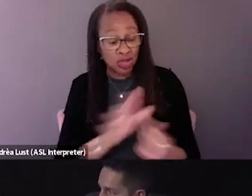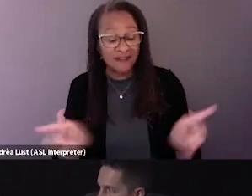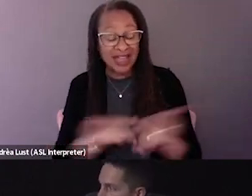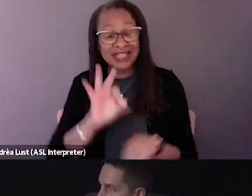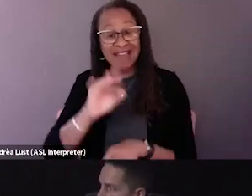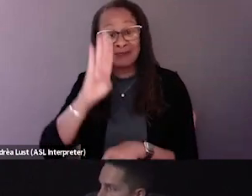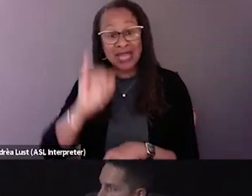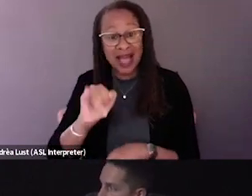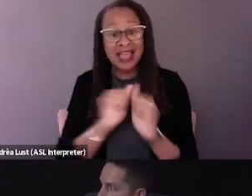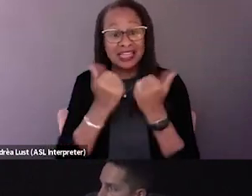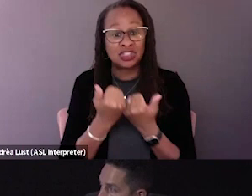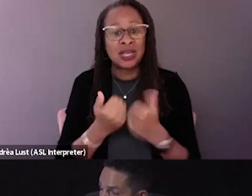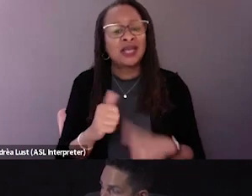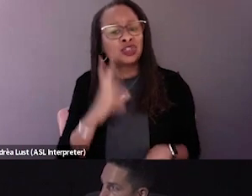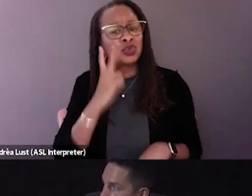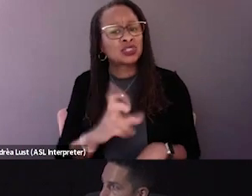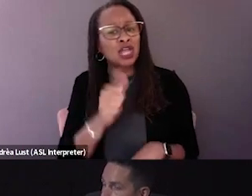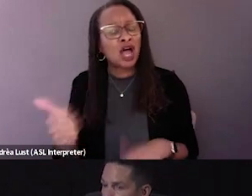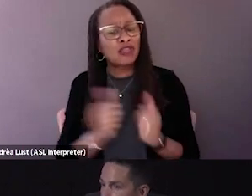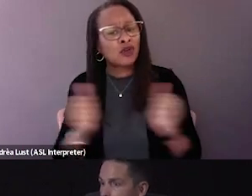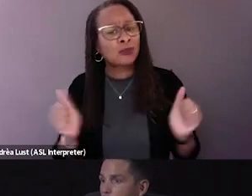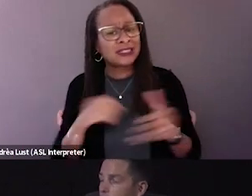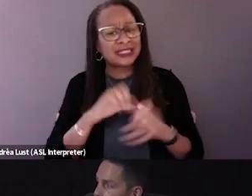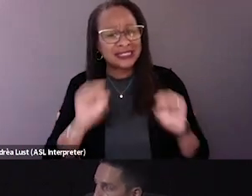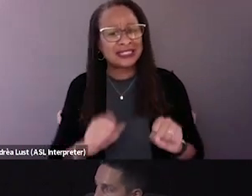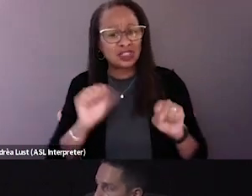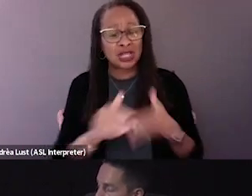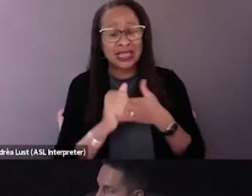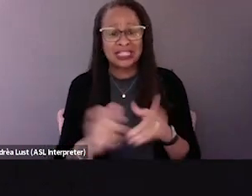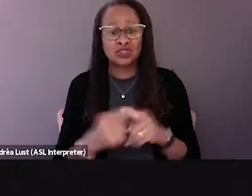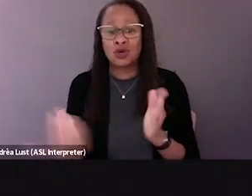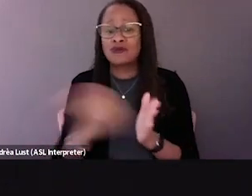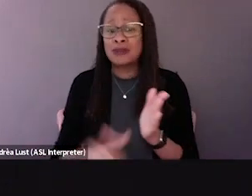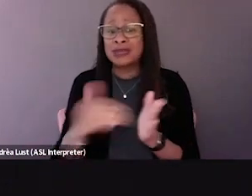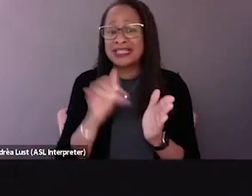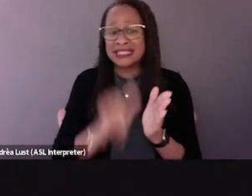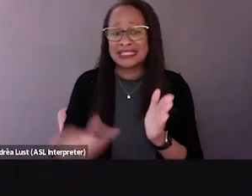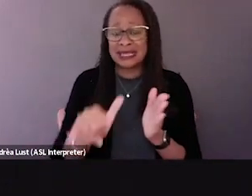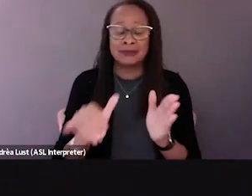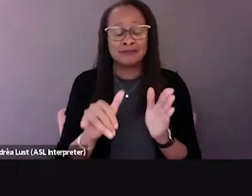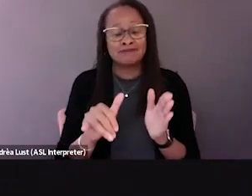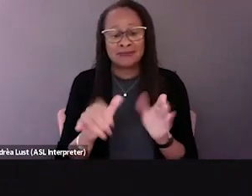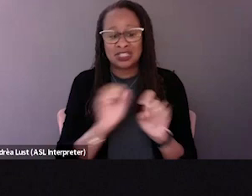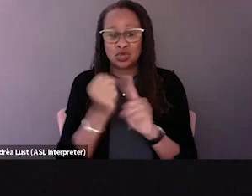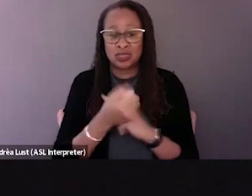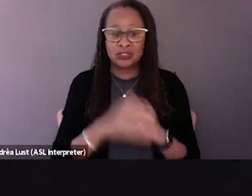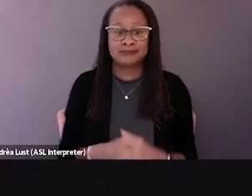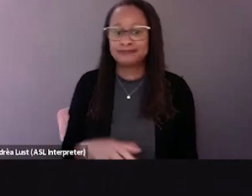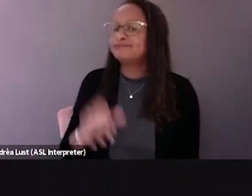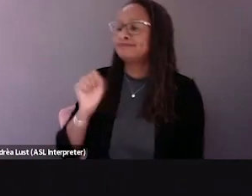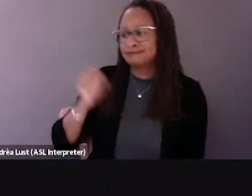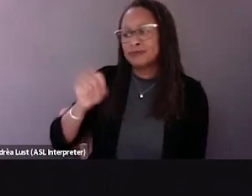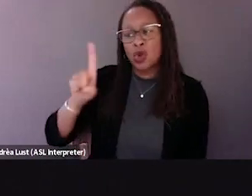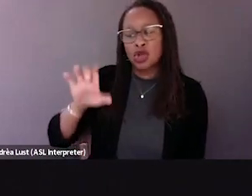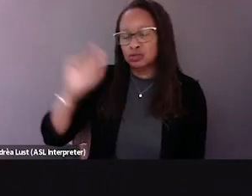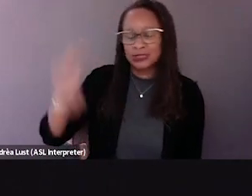still vulnerabilities in the system that you are concerned about that could lead to a repeat of this? 100%. But the difference between now